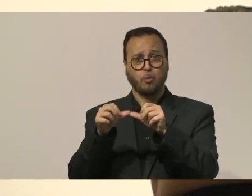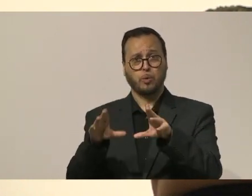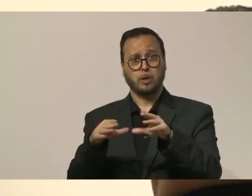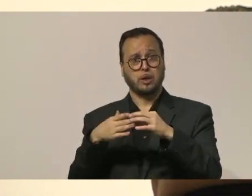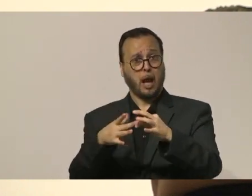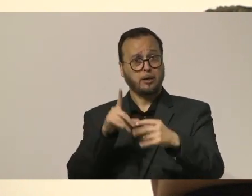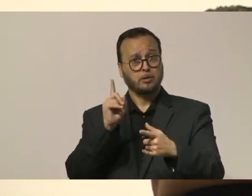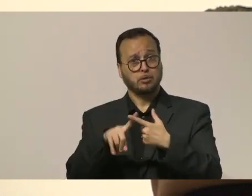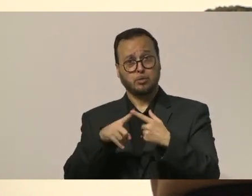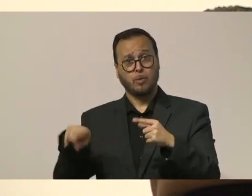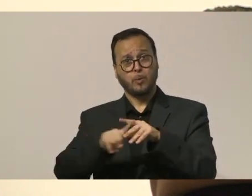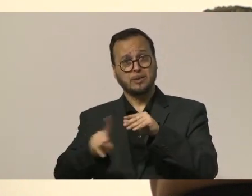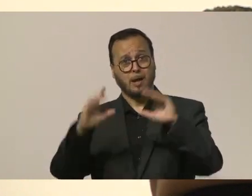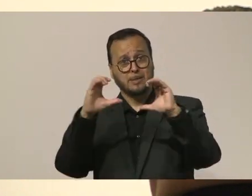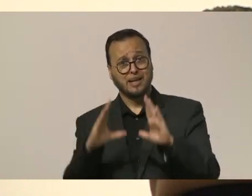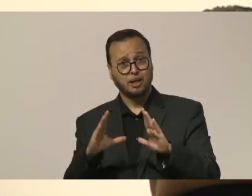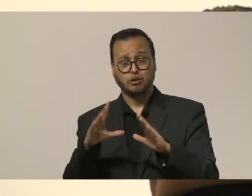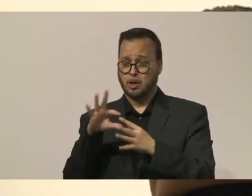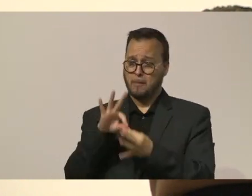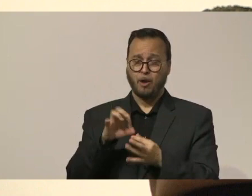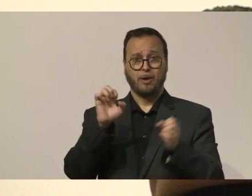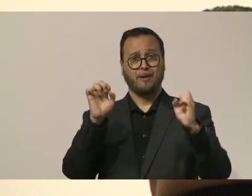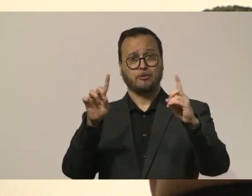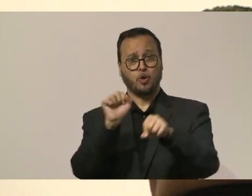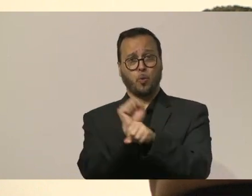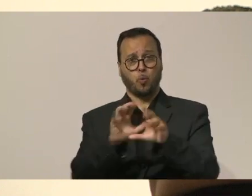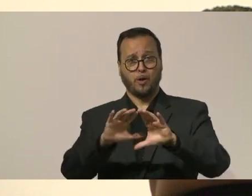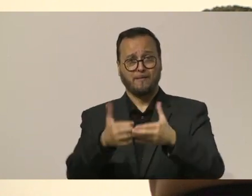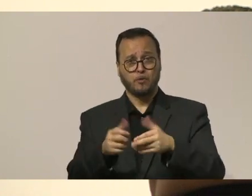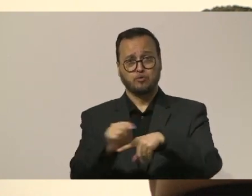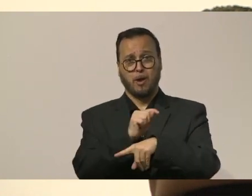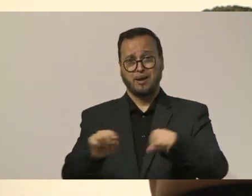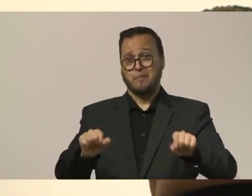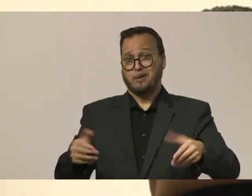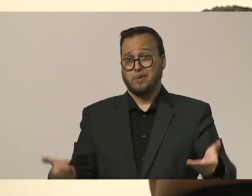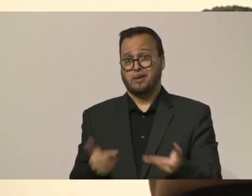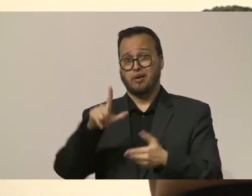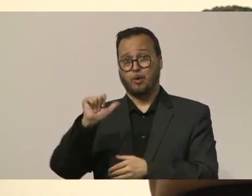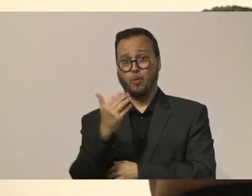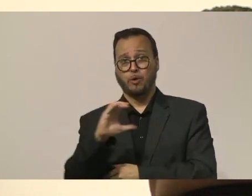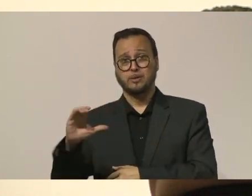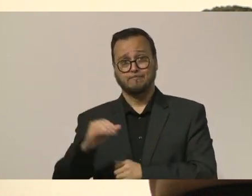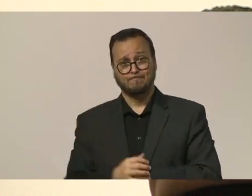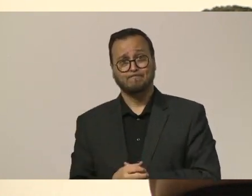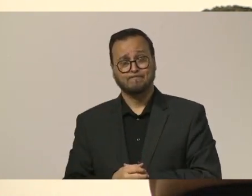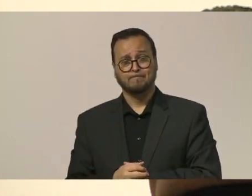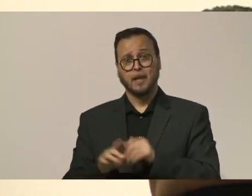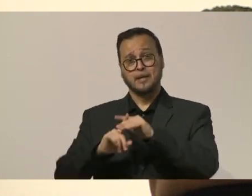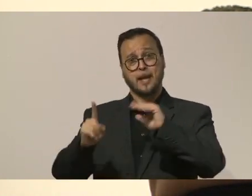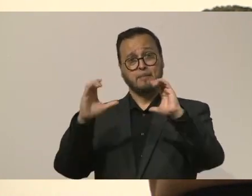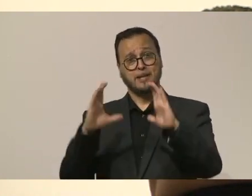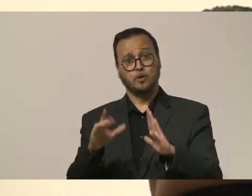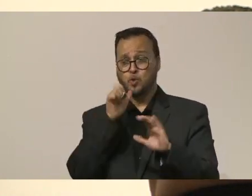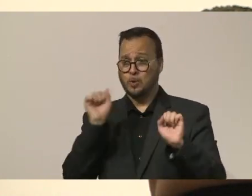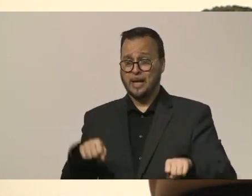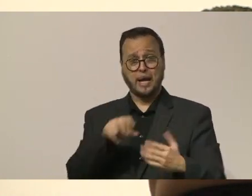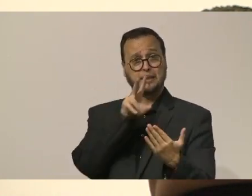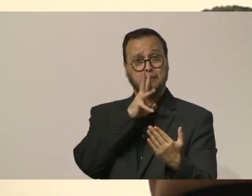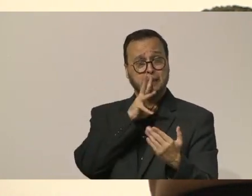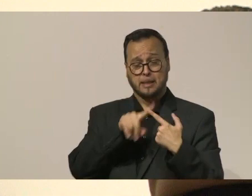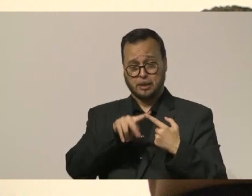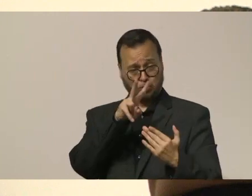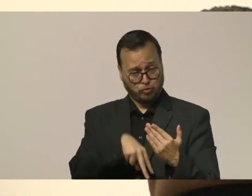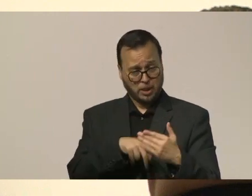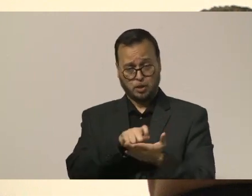to asylum seekers regarding education and workforce training possibilities here at LaGuardia. Asylum seekers who are able to speak, read, and write English at